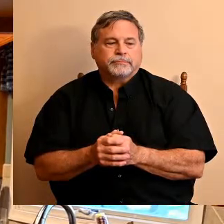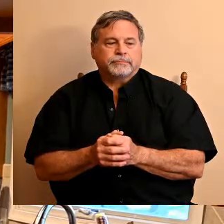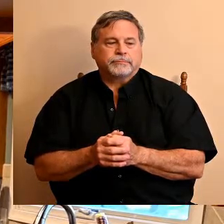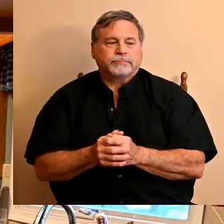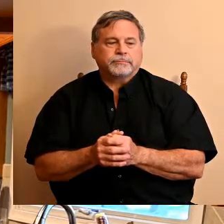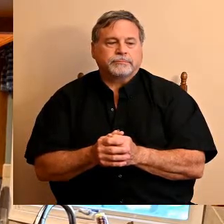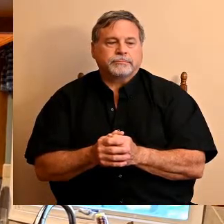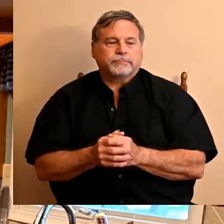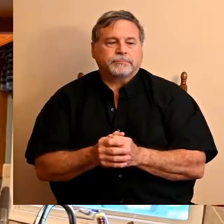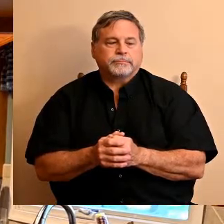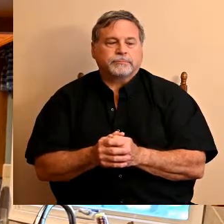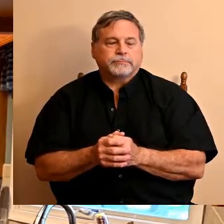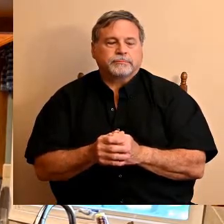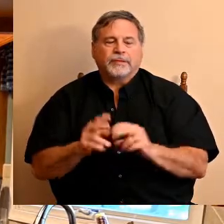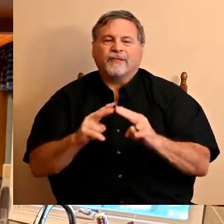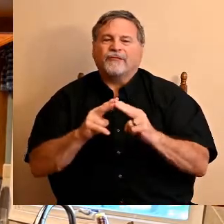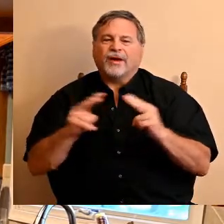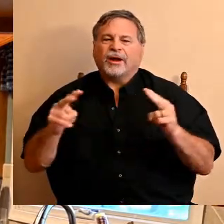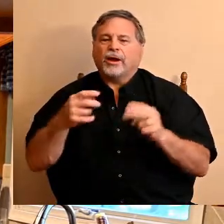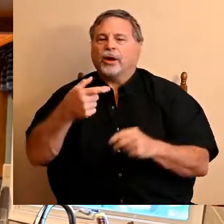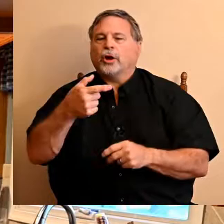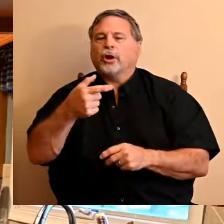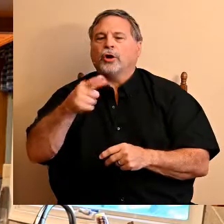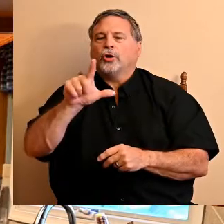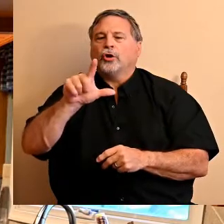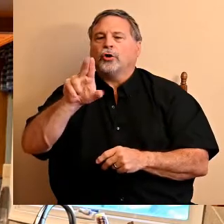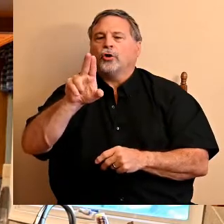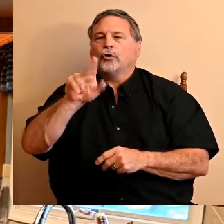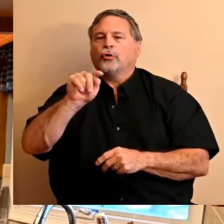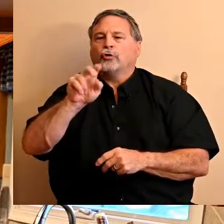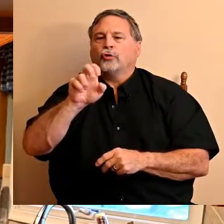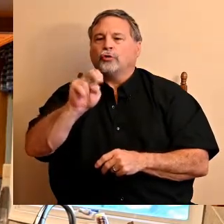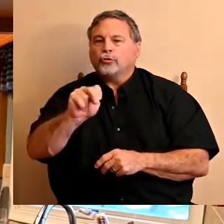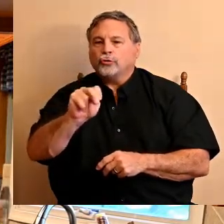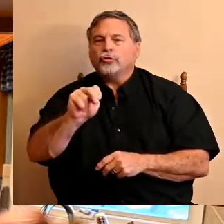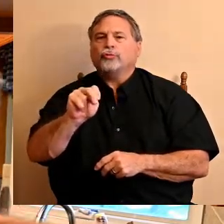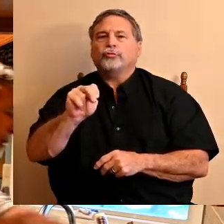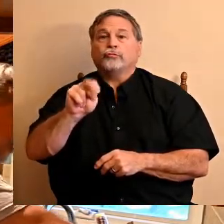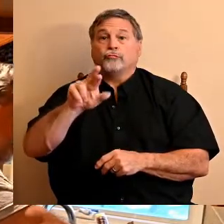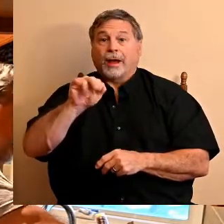It's a very glutinous rice, so it's very sticky.